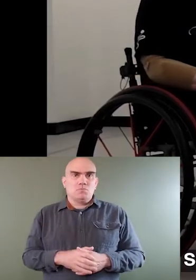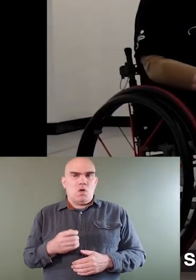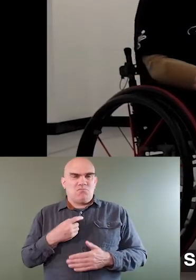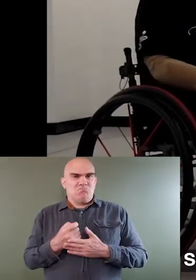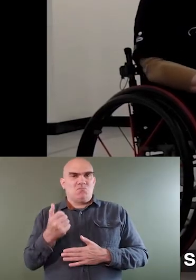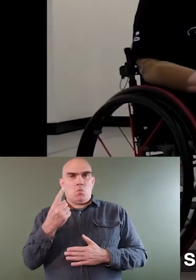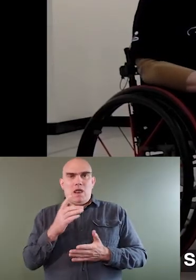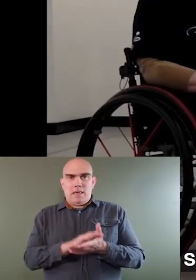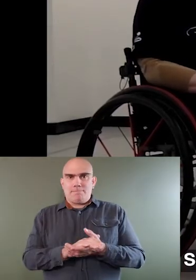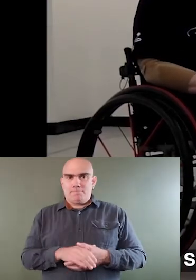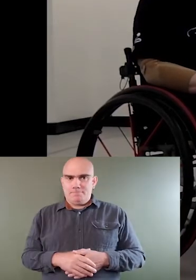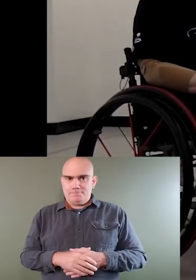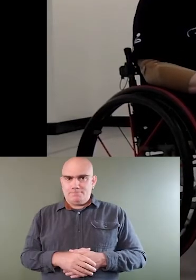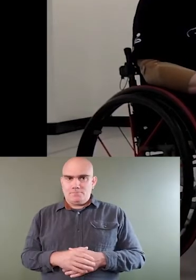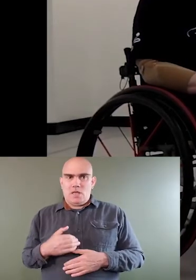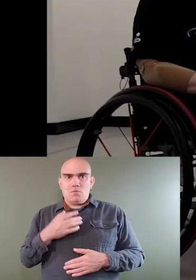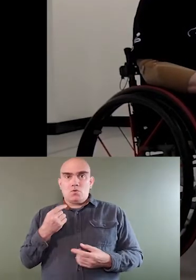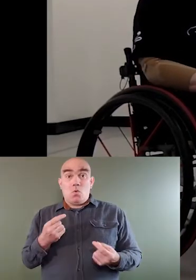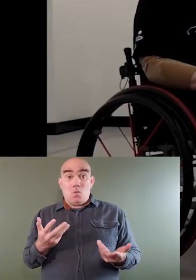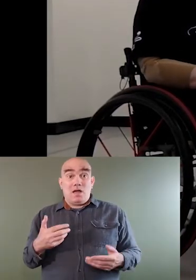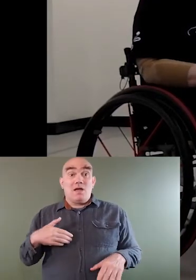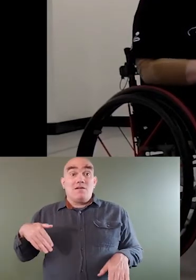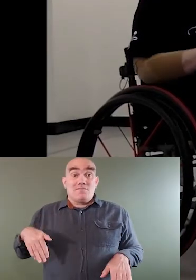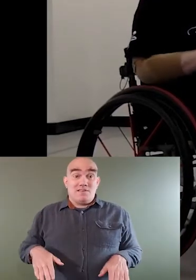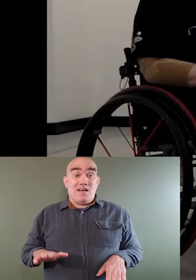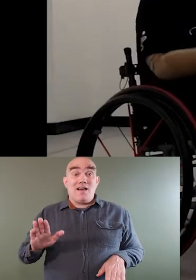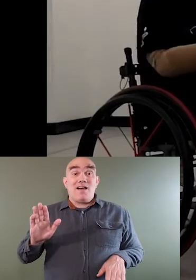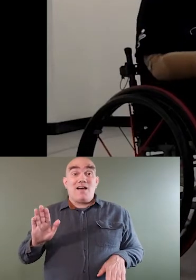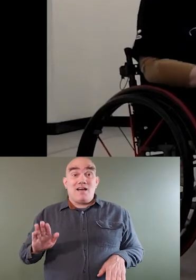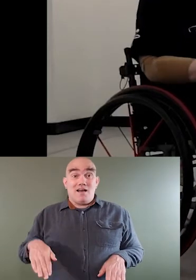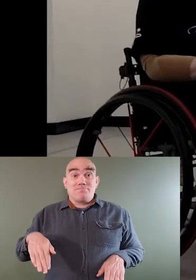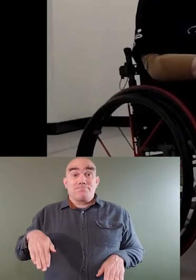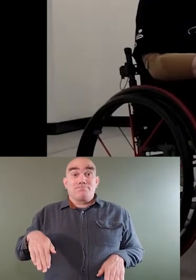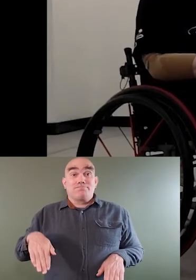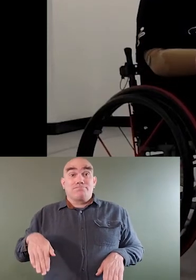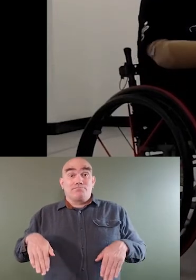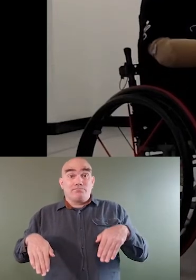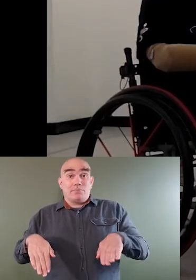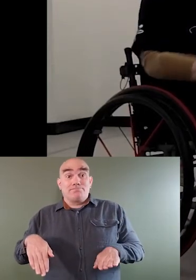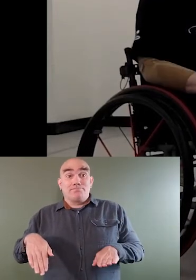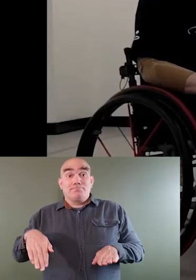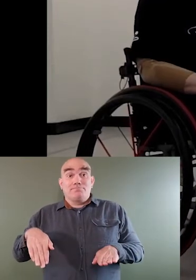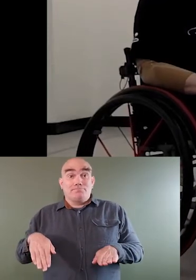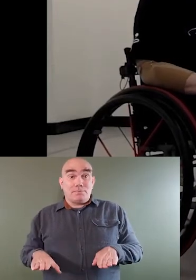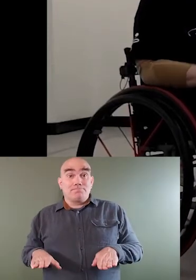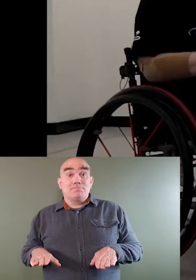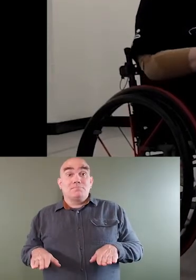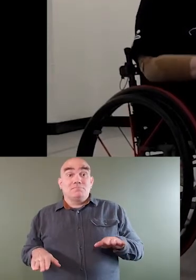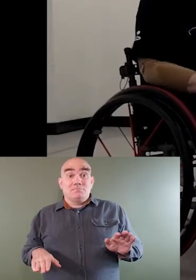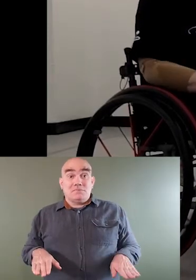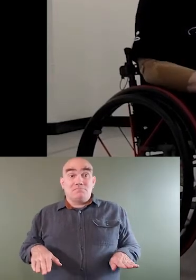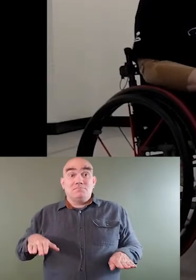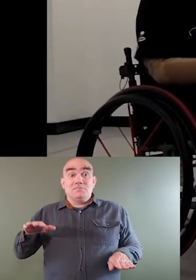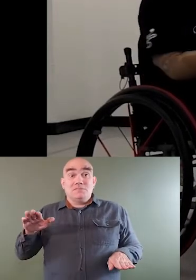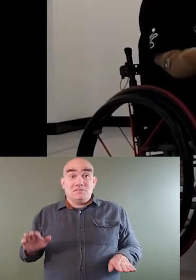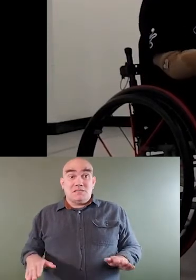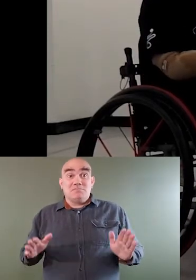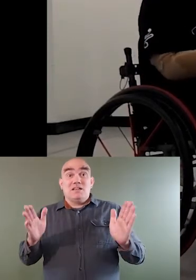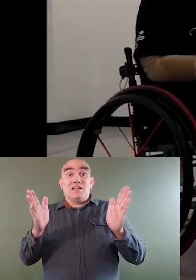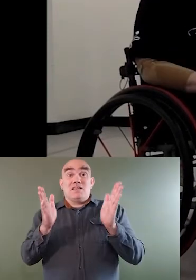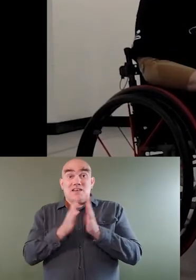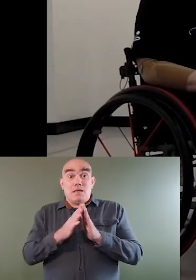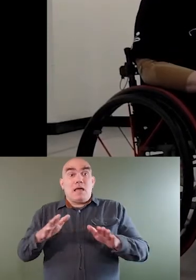out one clap now. I'll go left, heel, heel, stamp, stamp,